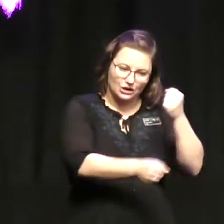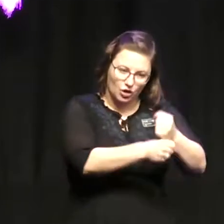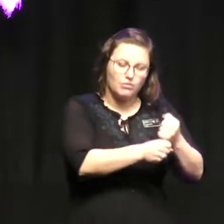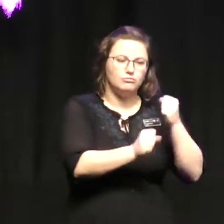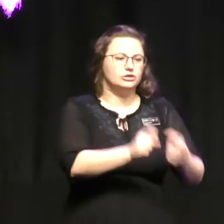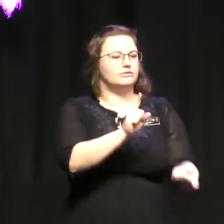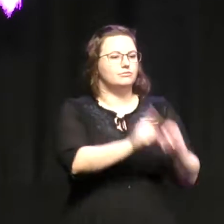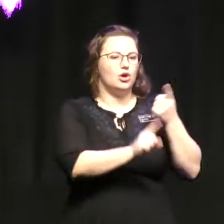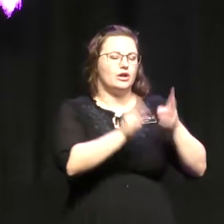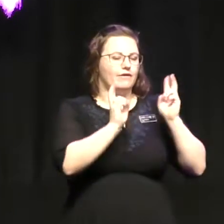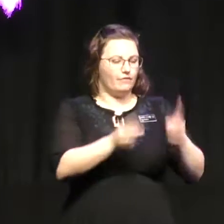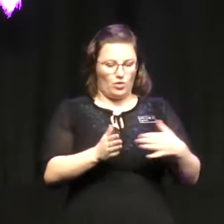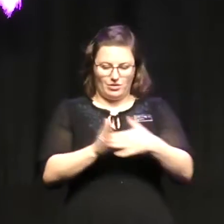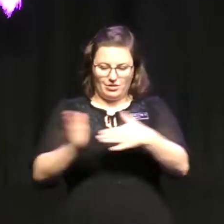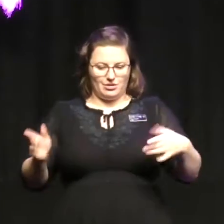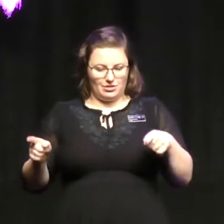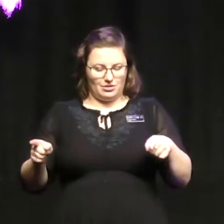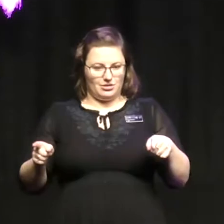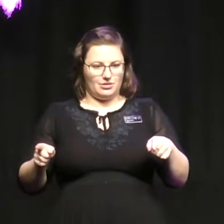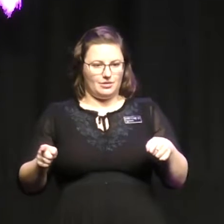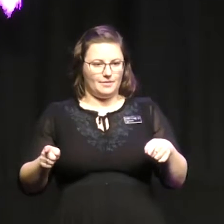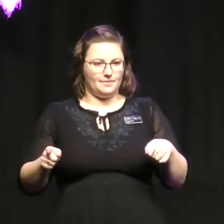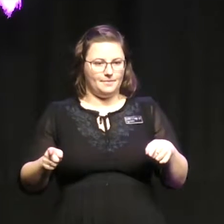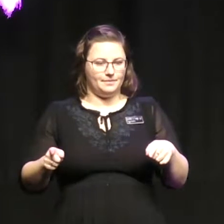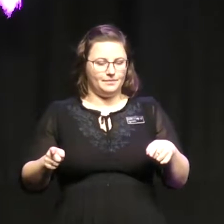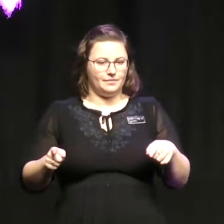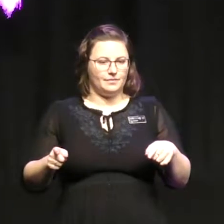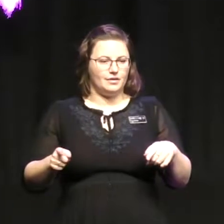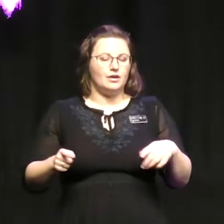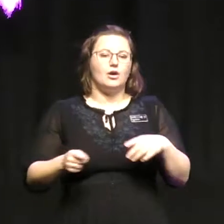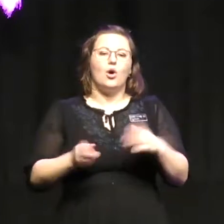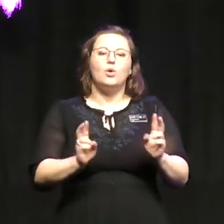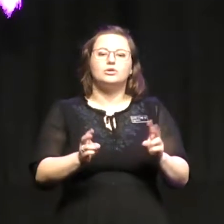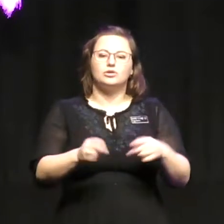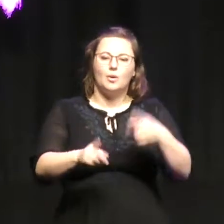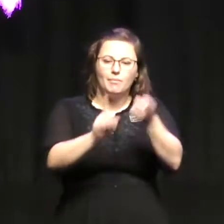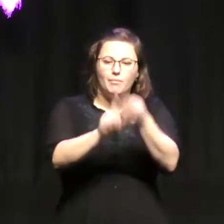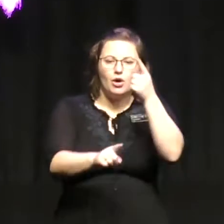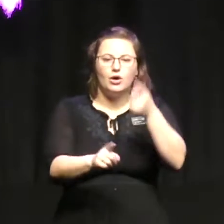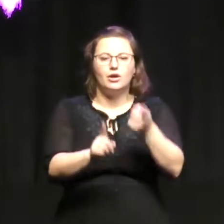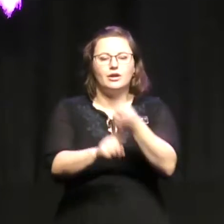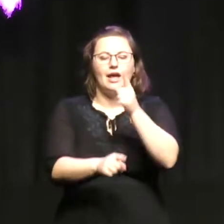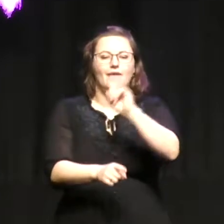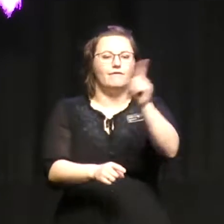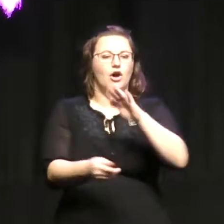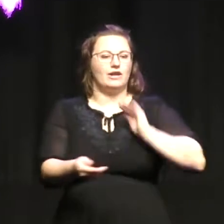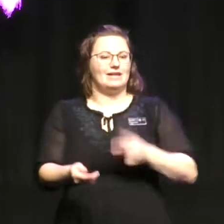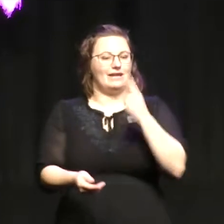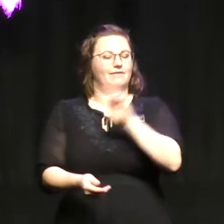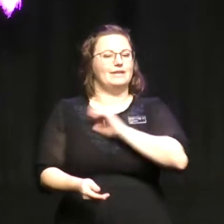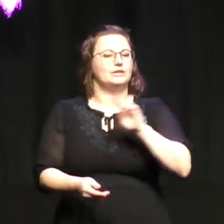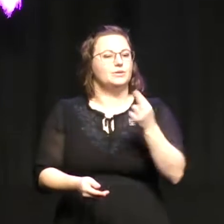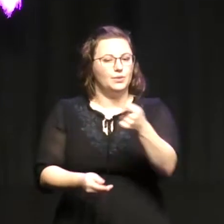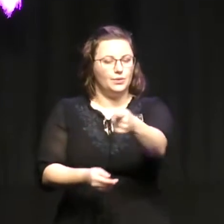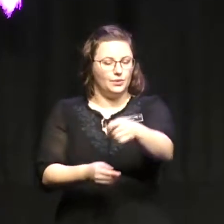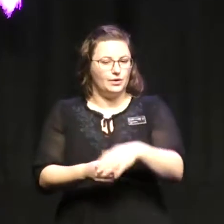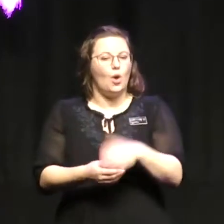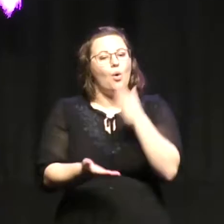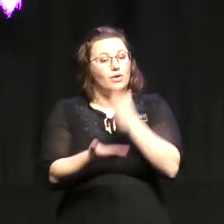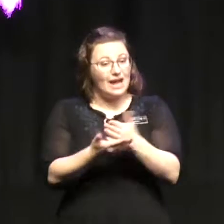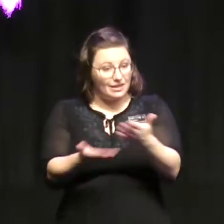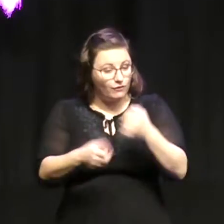start from the right to start from where the woman is. And individual right to work must be